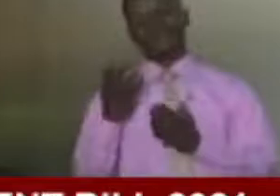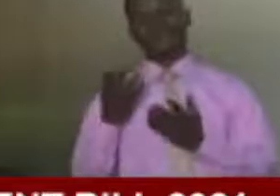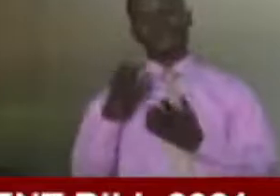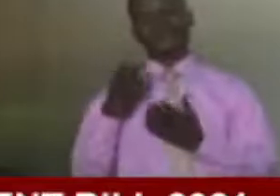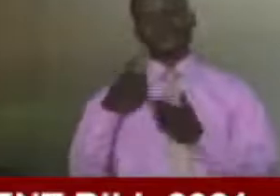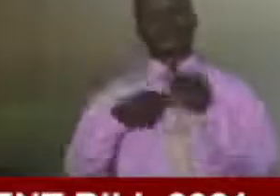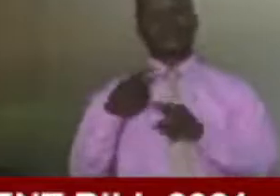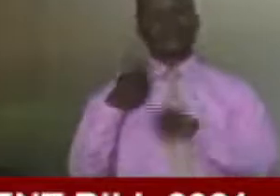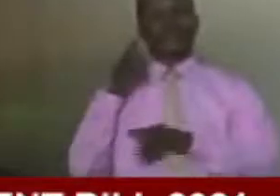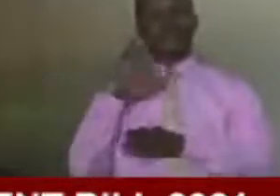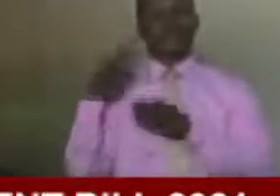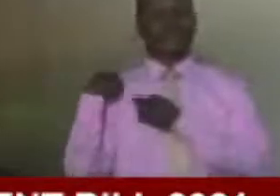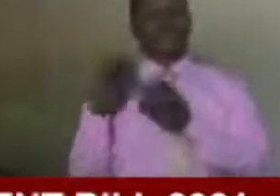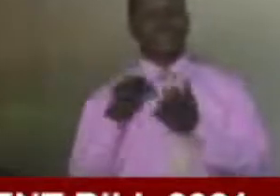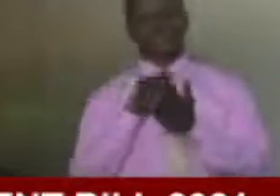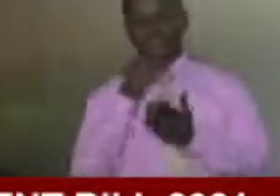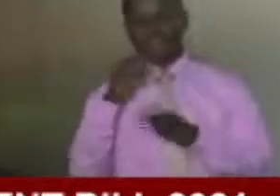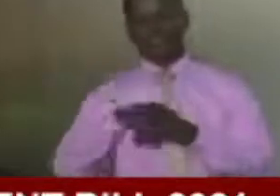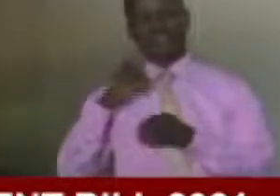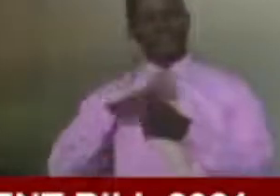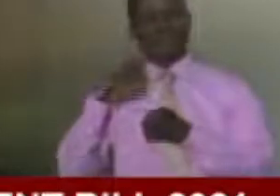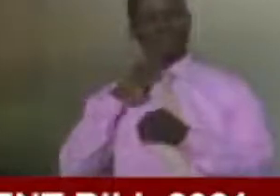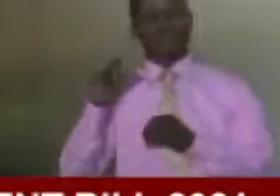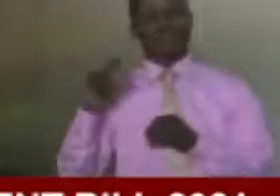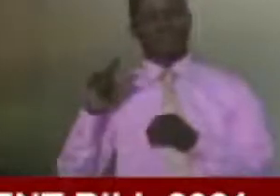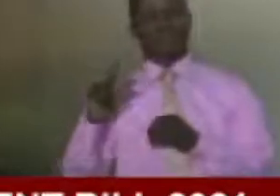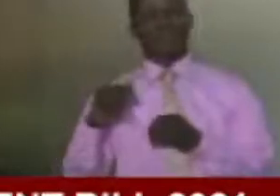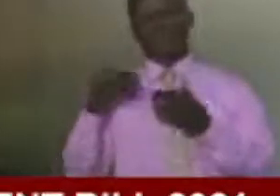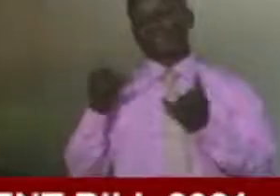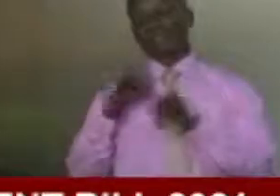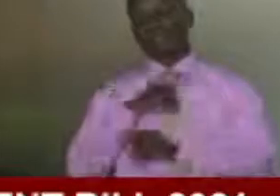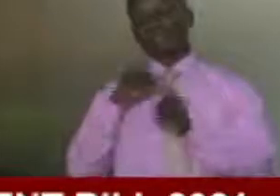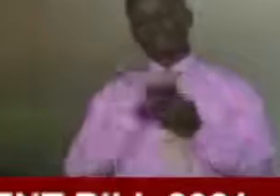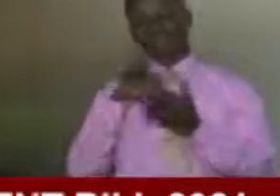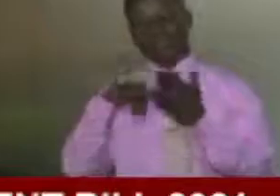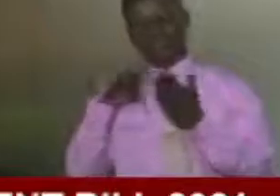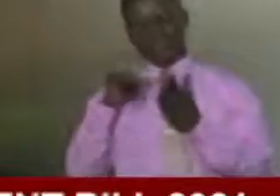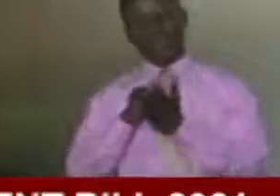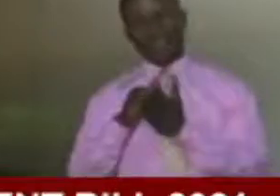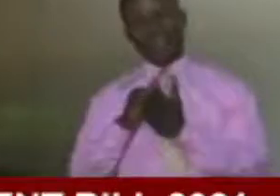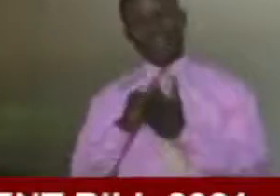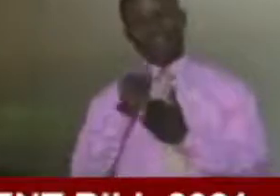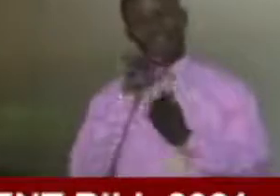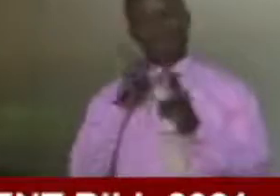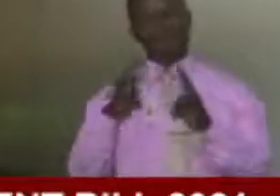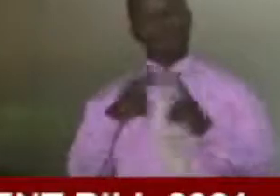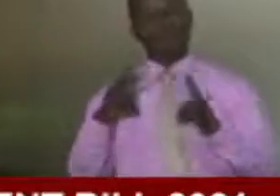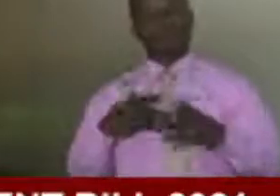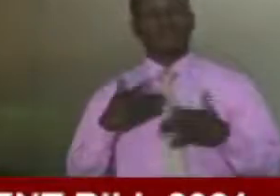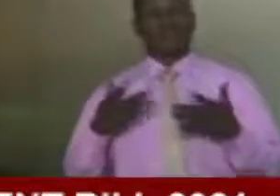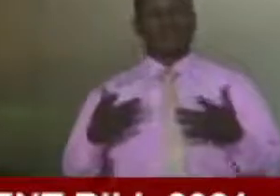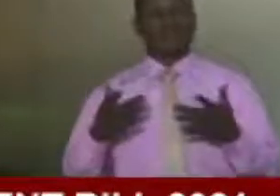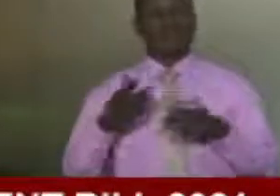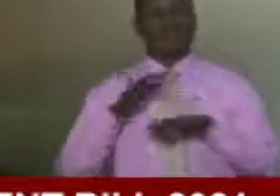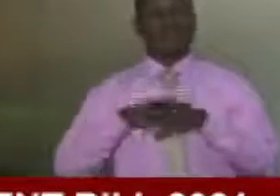the Obanje Abiku spirit of the Electoral Amendment Bill. And when I read it, it was very emphatic and very directly speaking to the